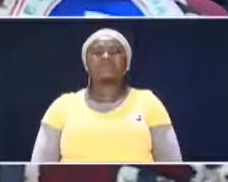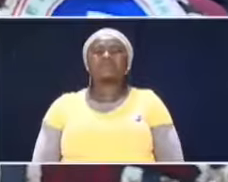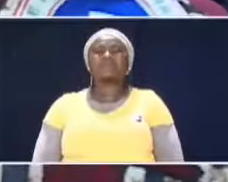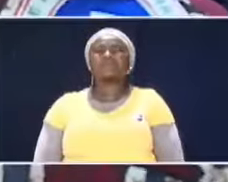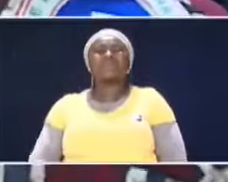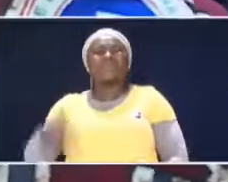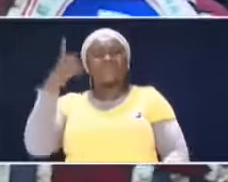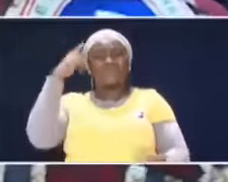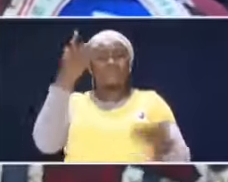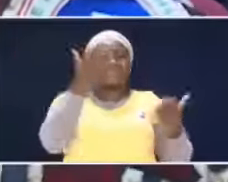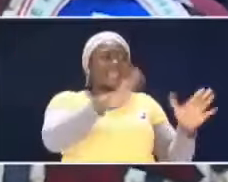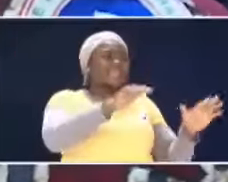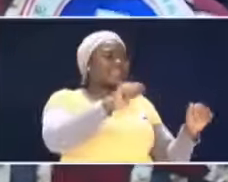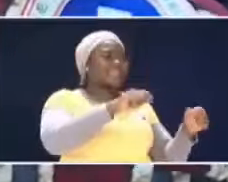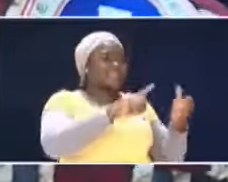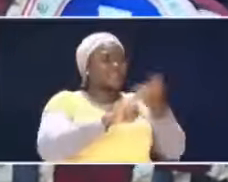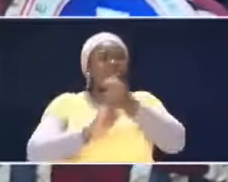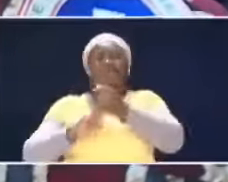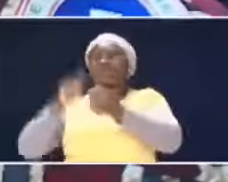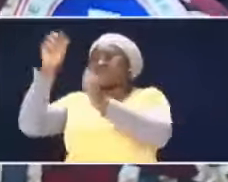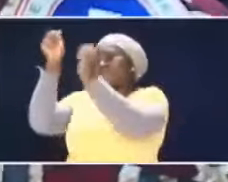could not hold him captive